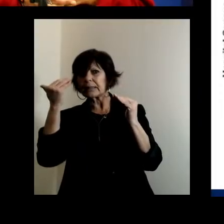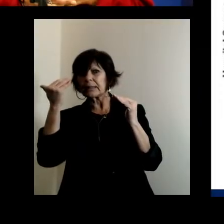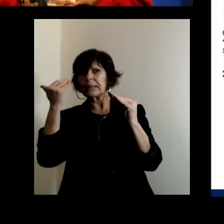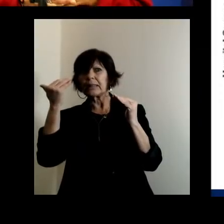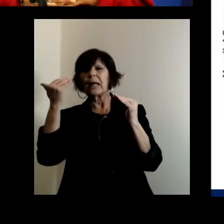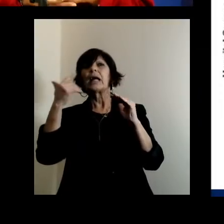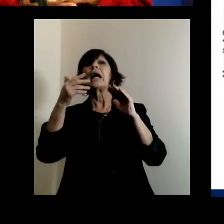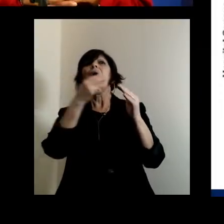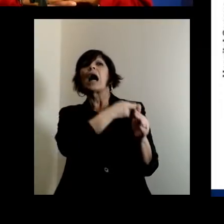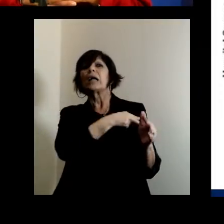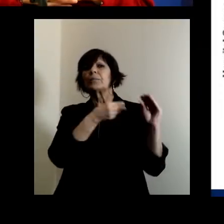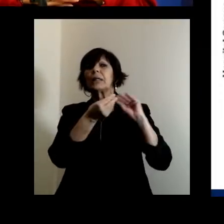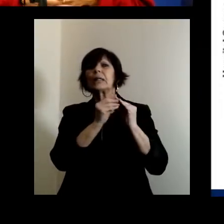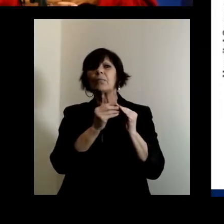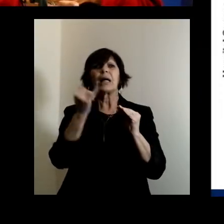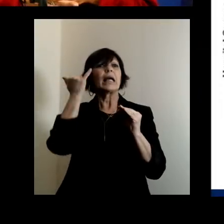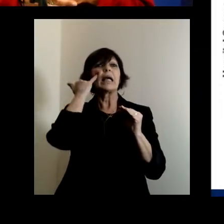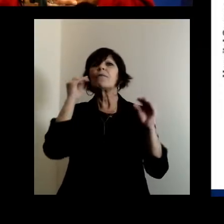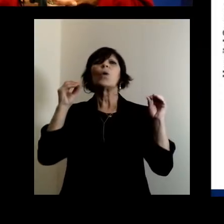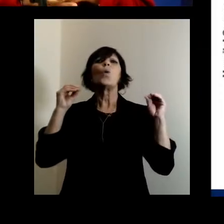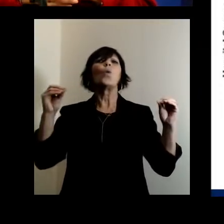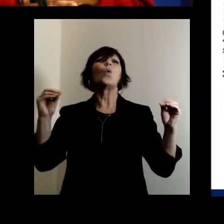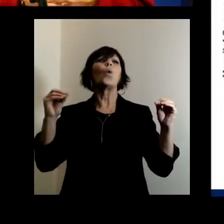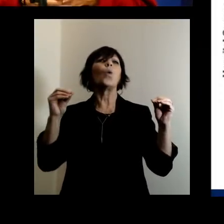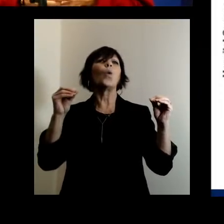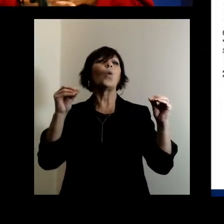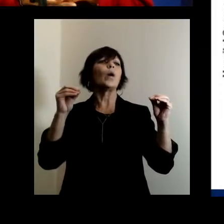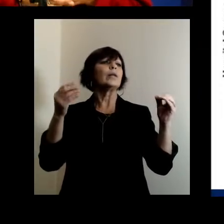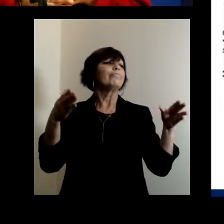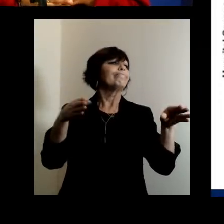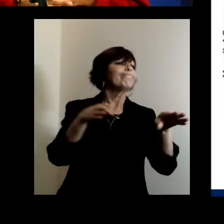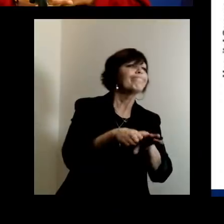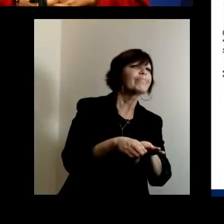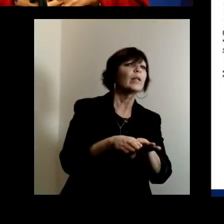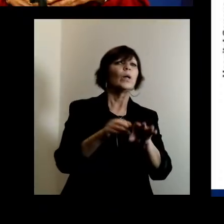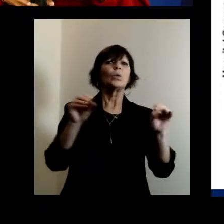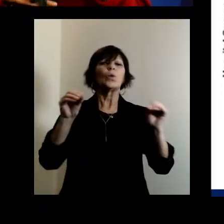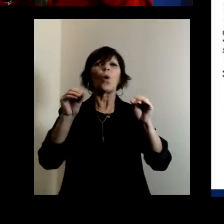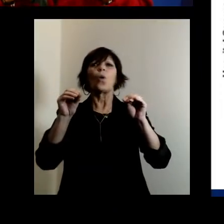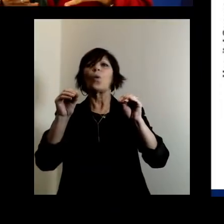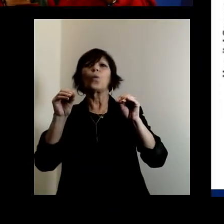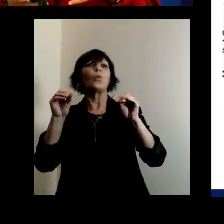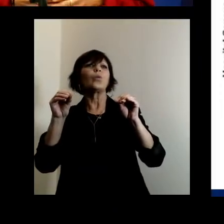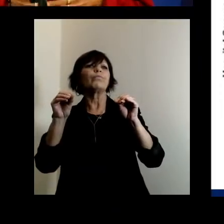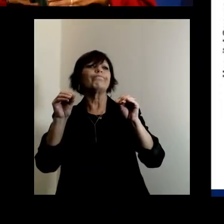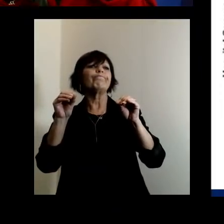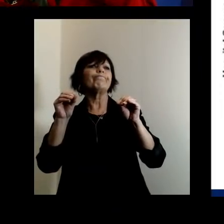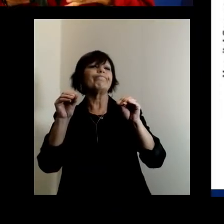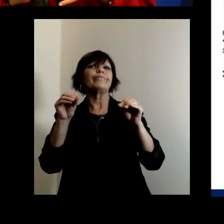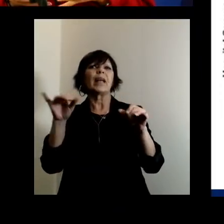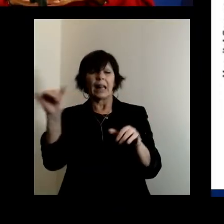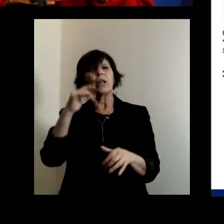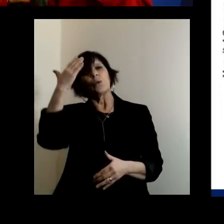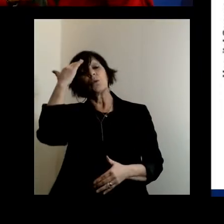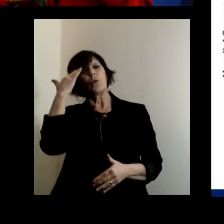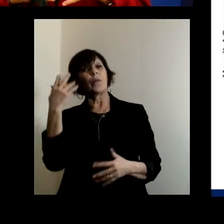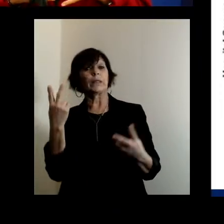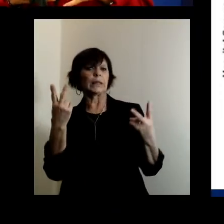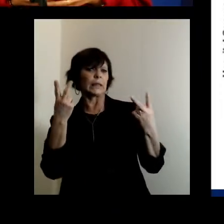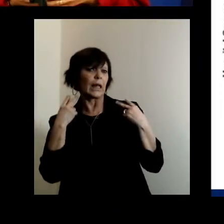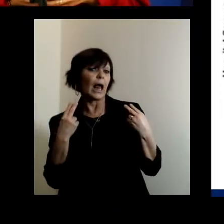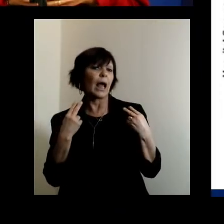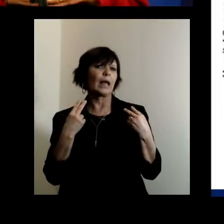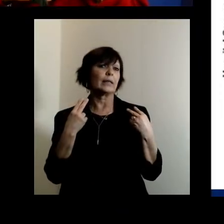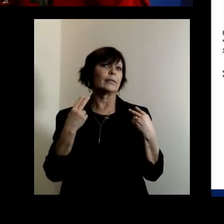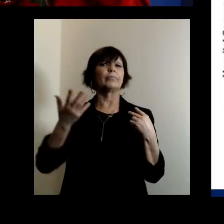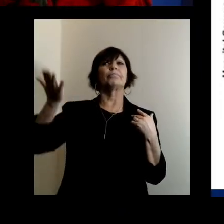hospital admissions if we have no intervention to curtail our behaviors. So if we have no lockdowns like we did in the